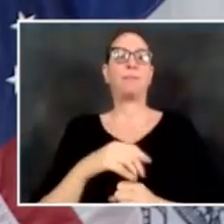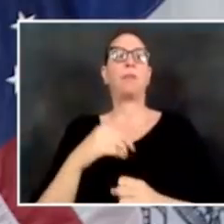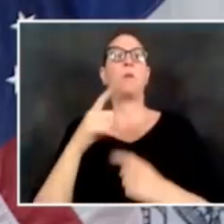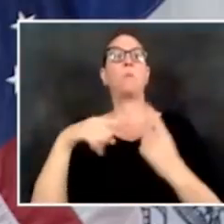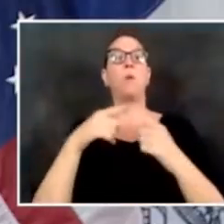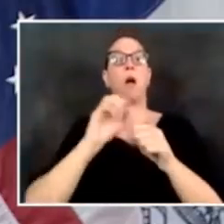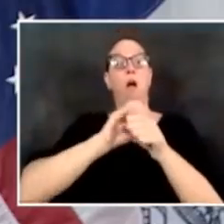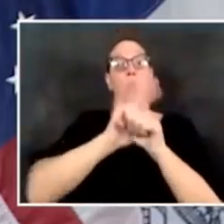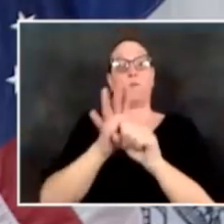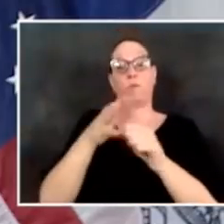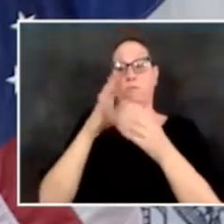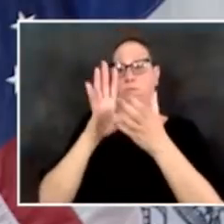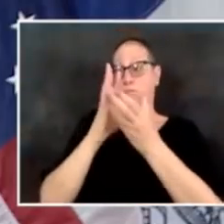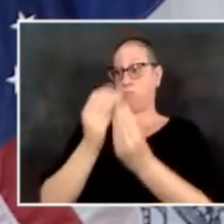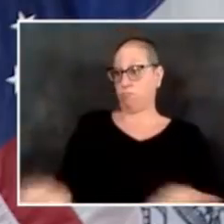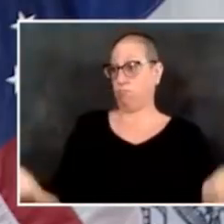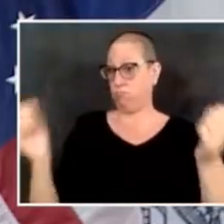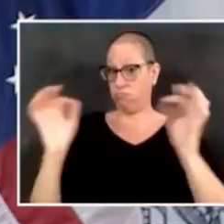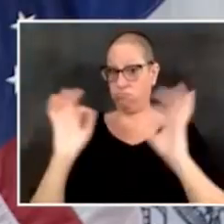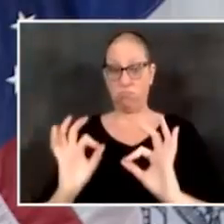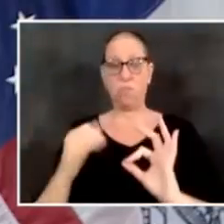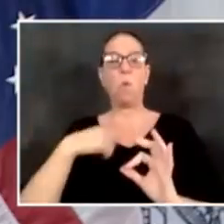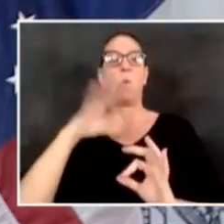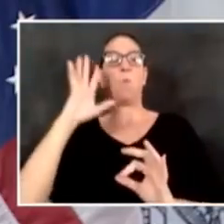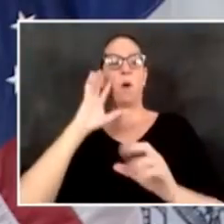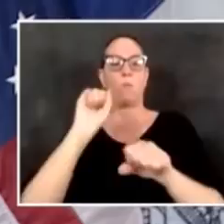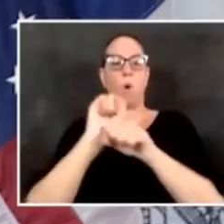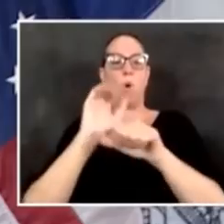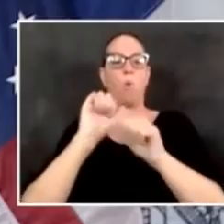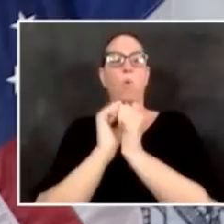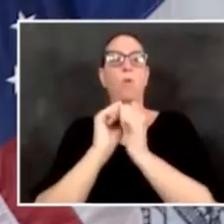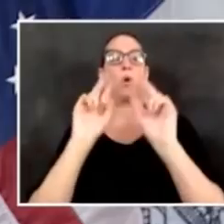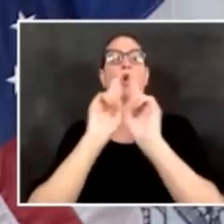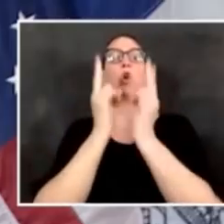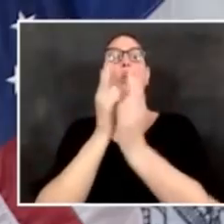the labor people to make sure that we do everything to support our people.